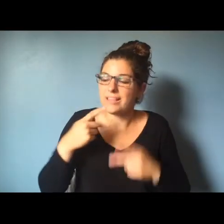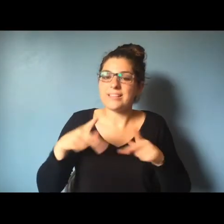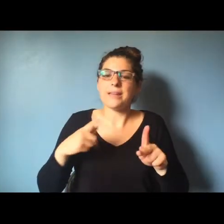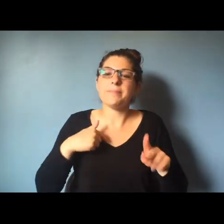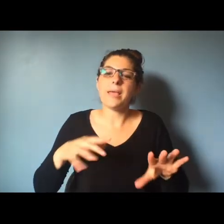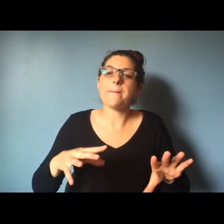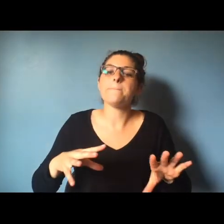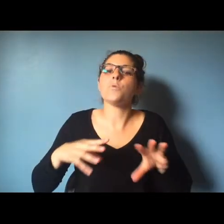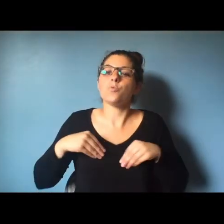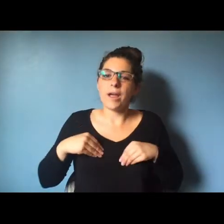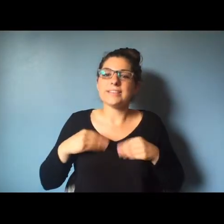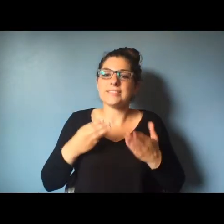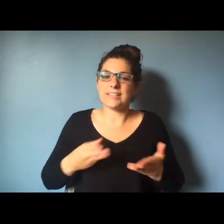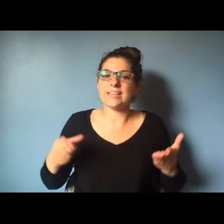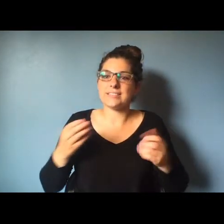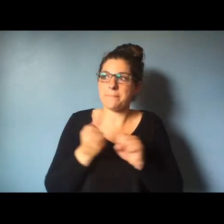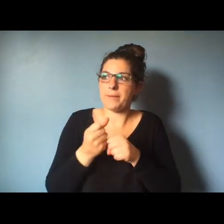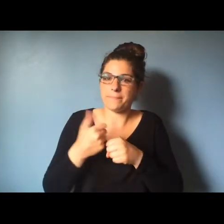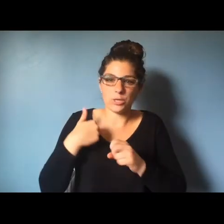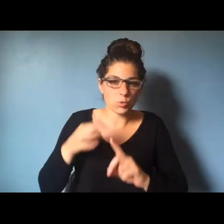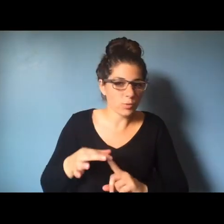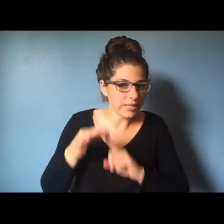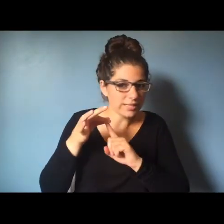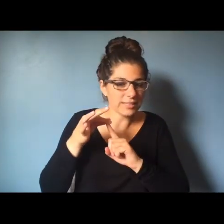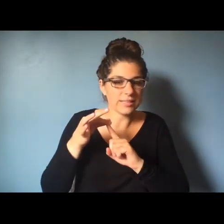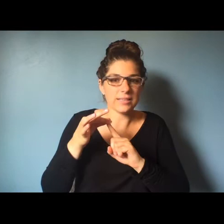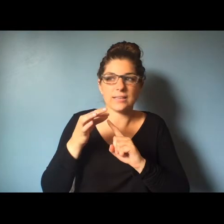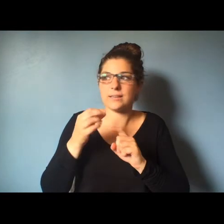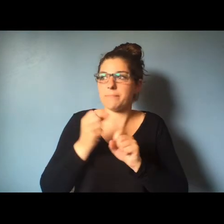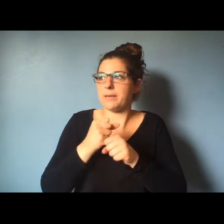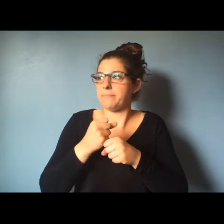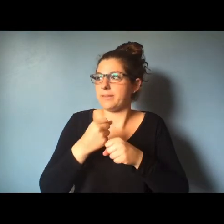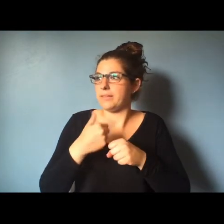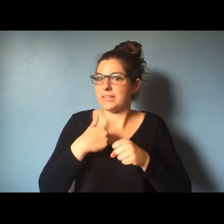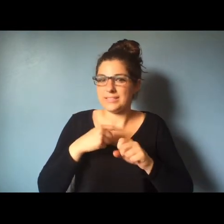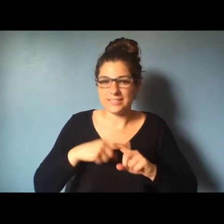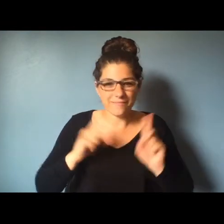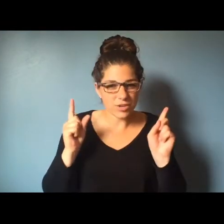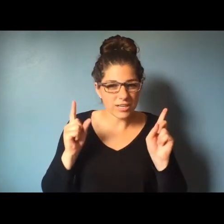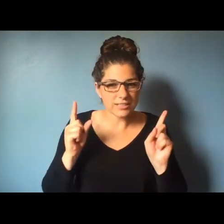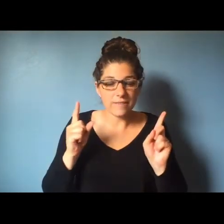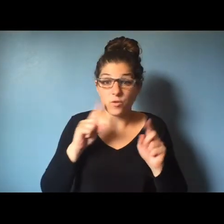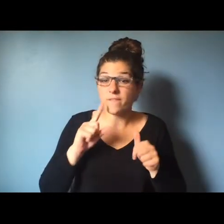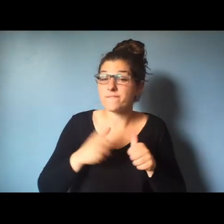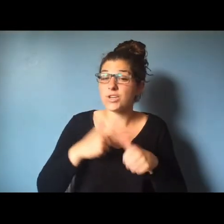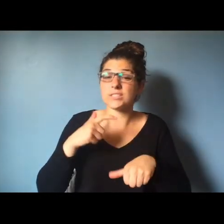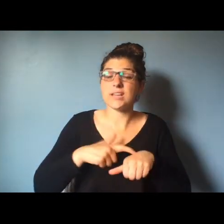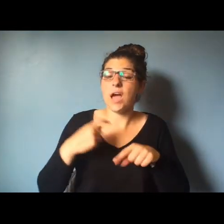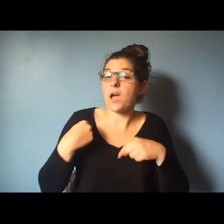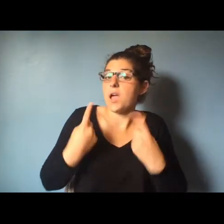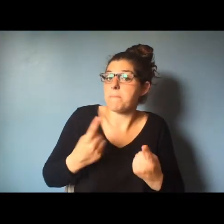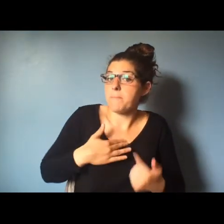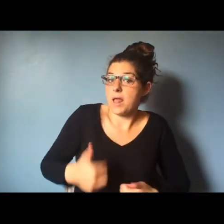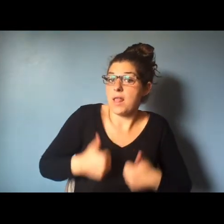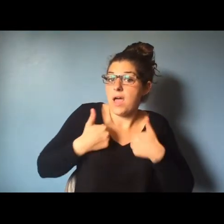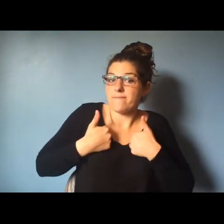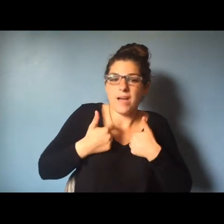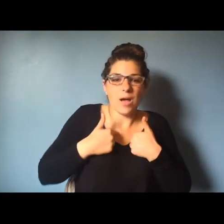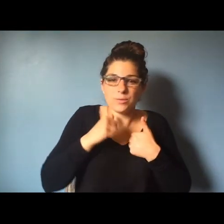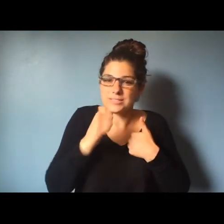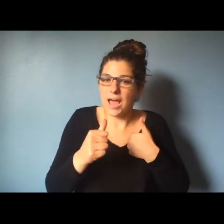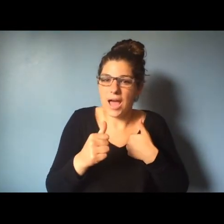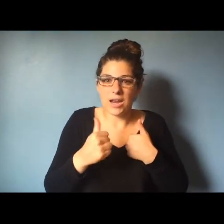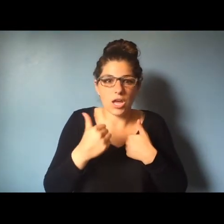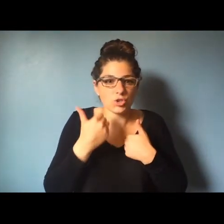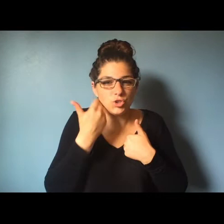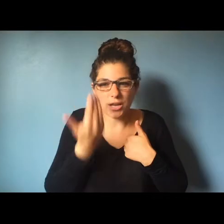embrace the things that make me unique and embrace the things that make me different. And for the first time in my life, I wasn't ashamed of